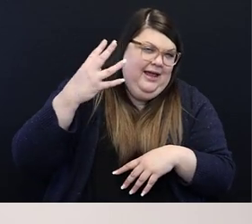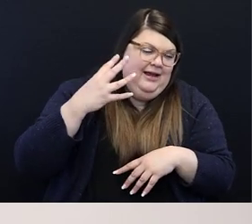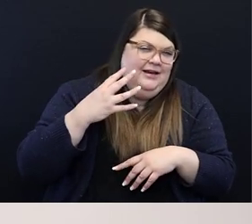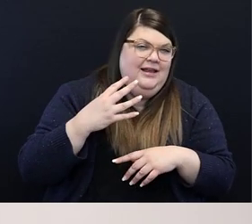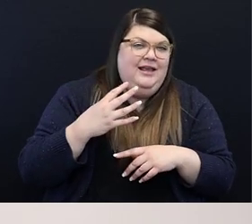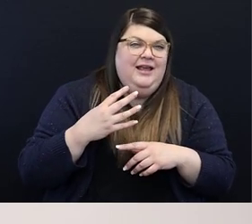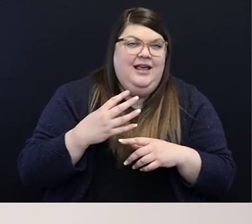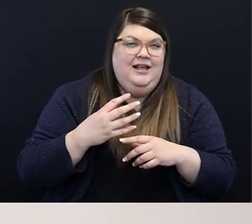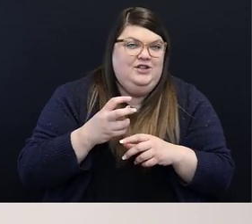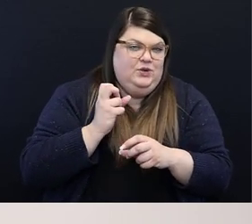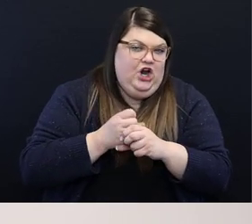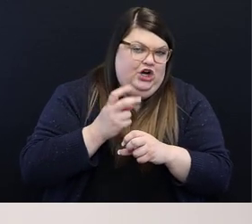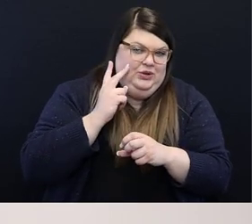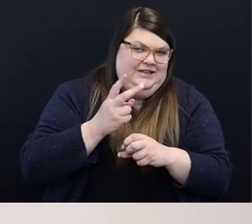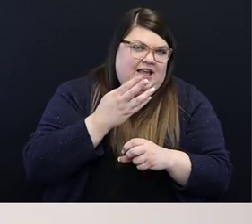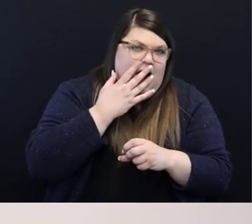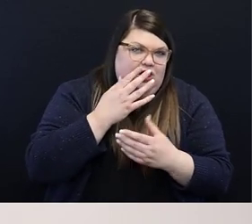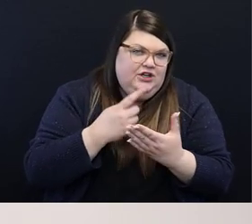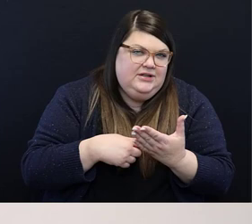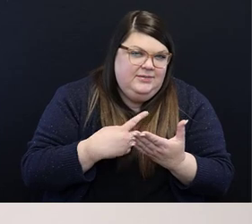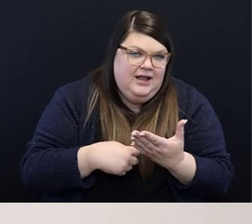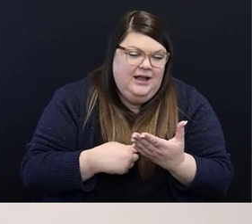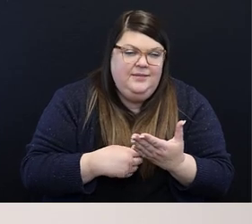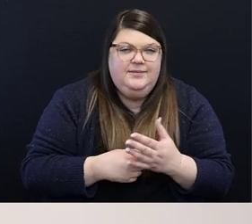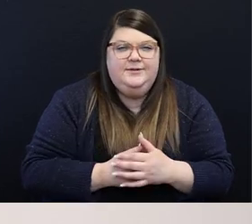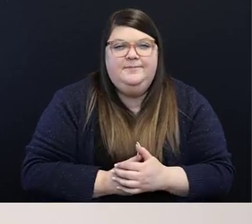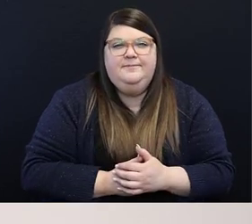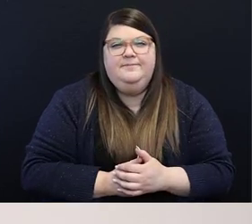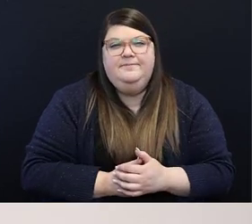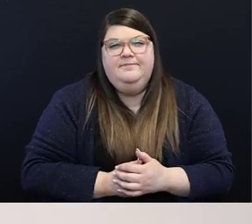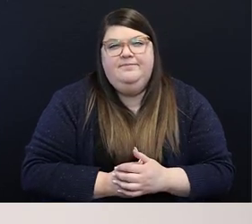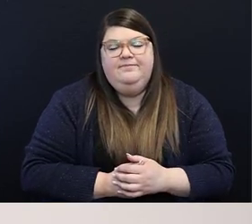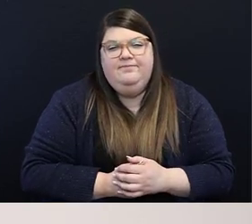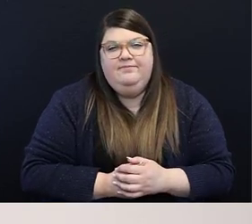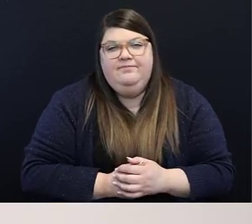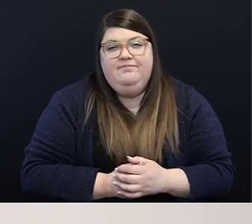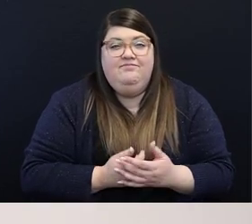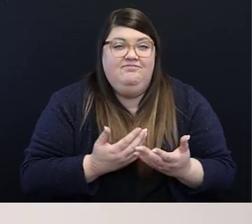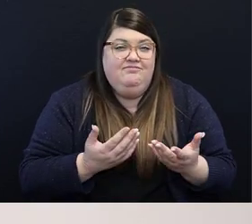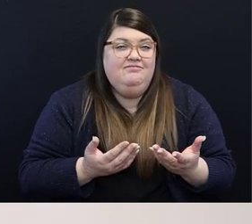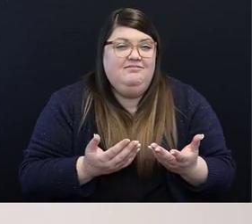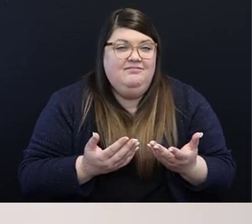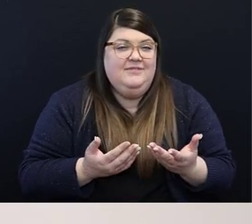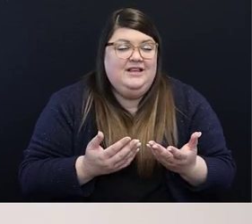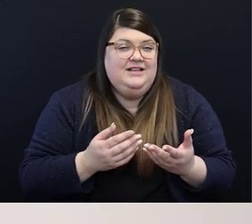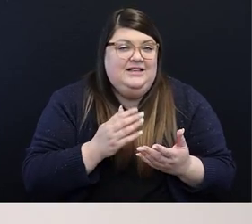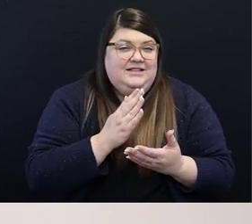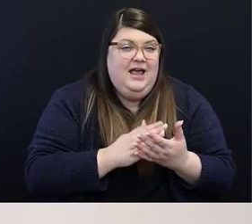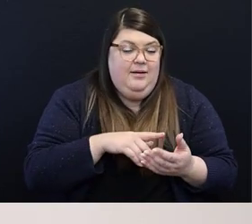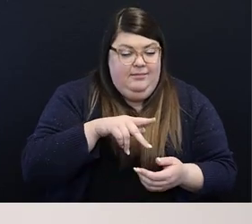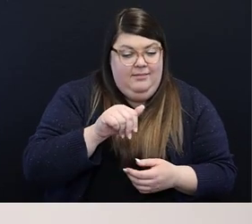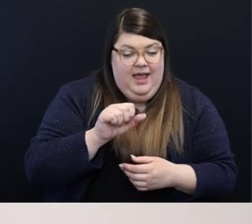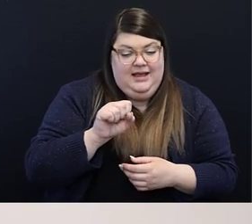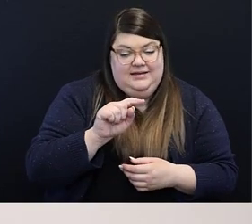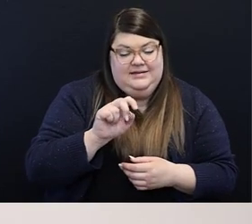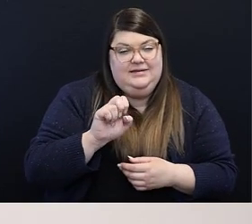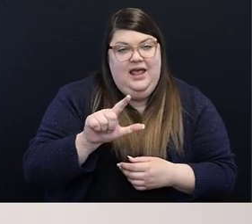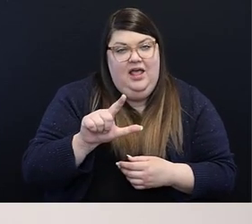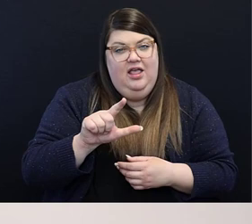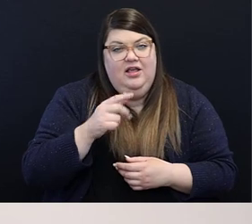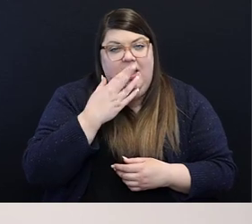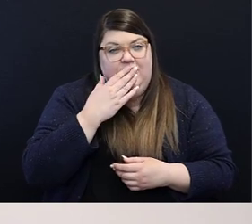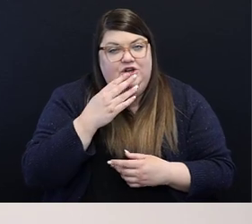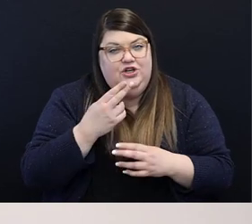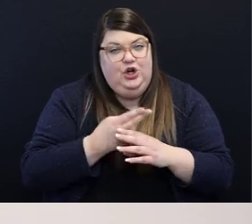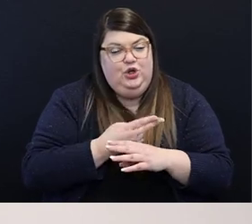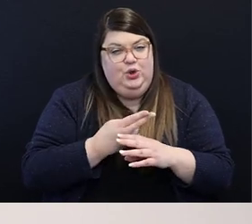lose the ability to see color at times. you know, certain pastel colors are used here